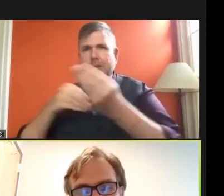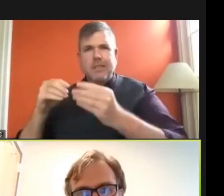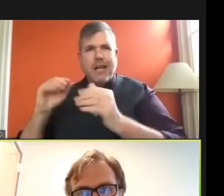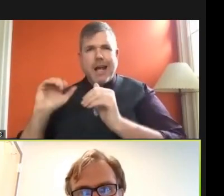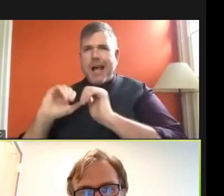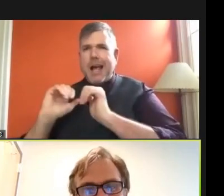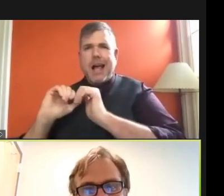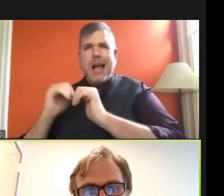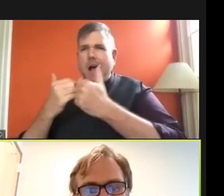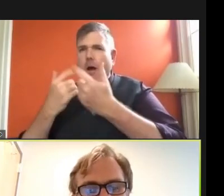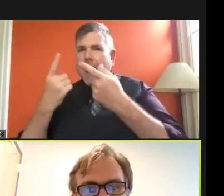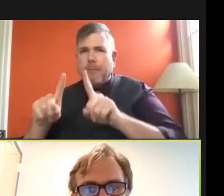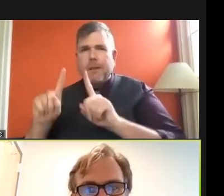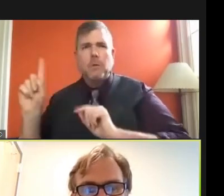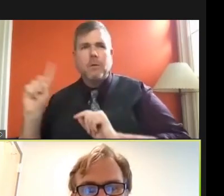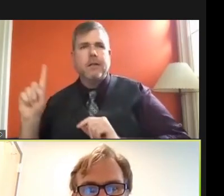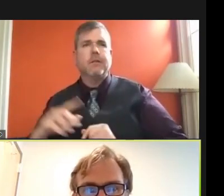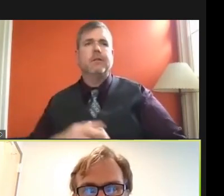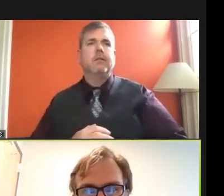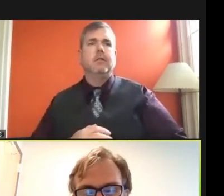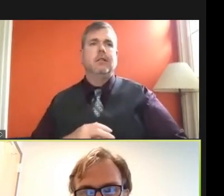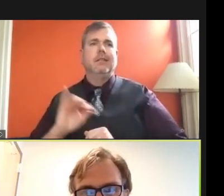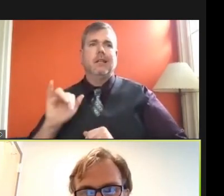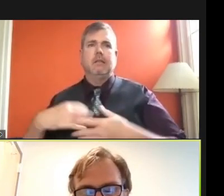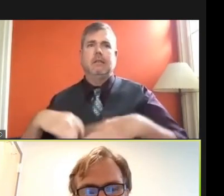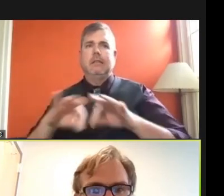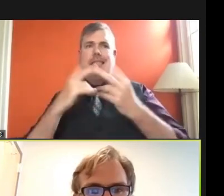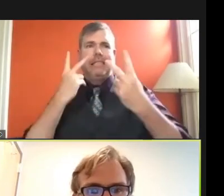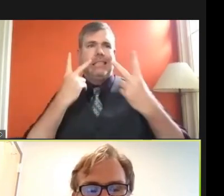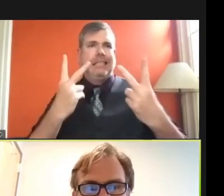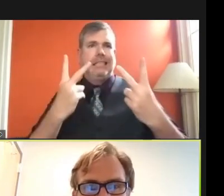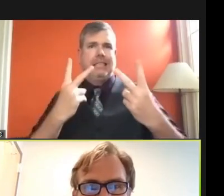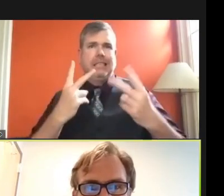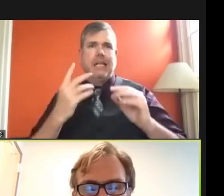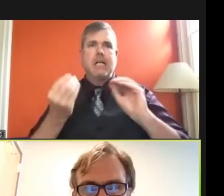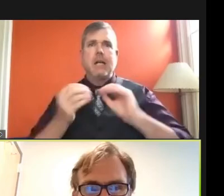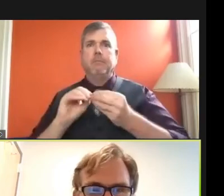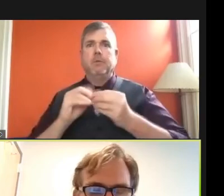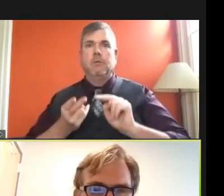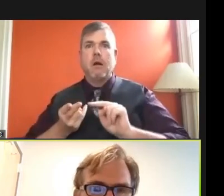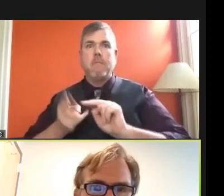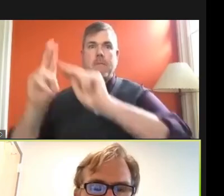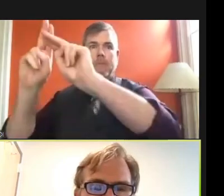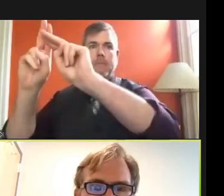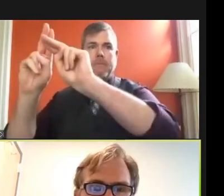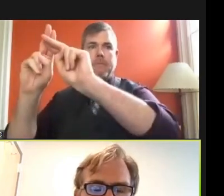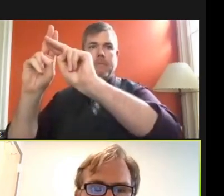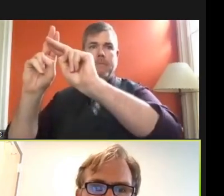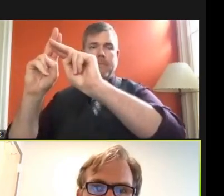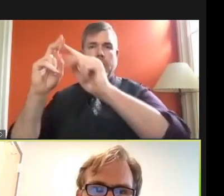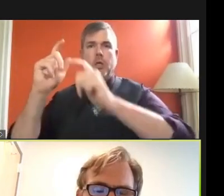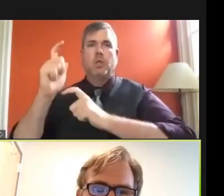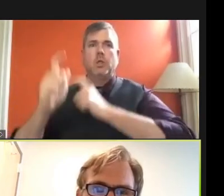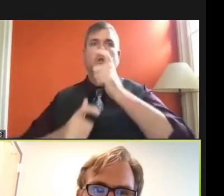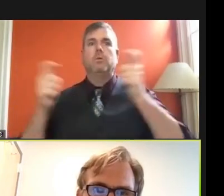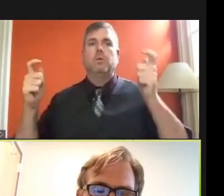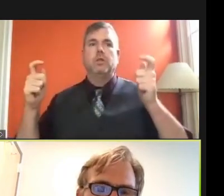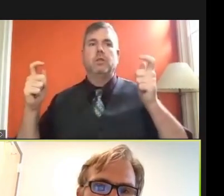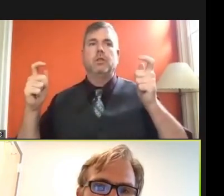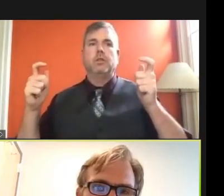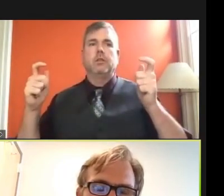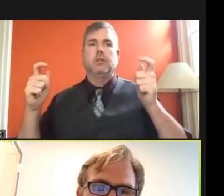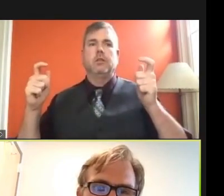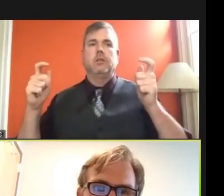influx of numbers and cases that is epidemiologically distinct from a sequestered population, it can obscure